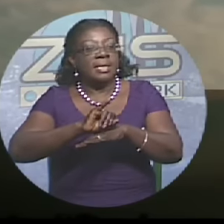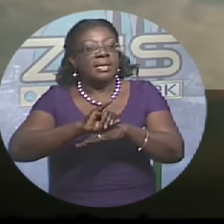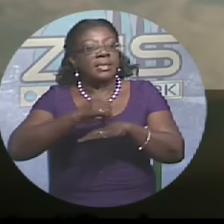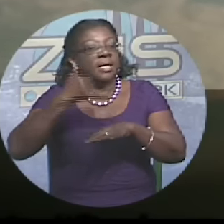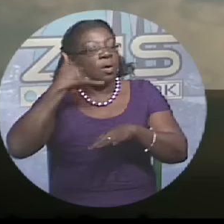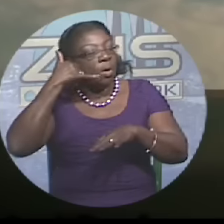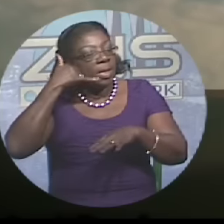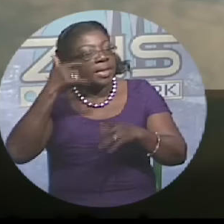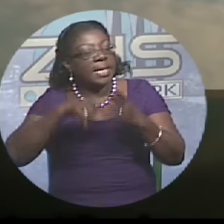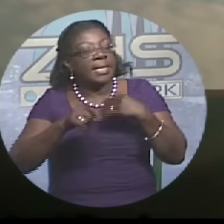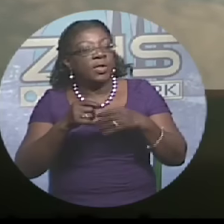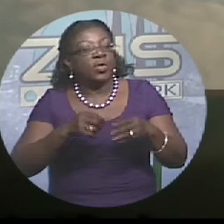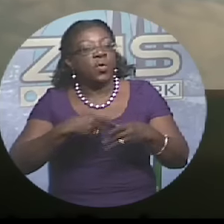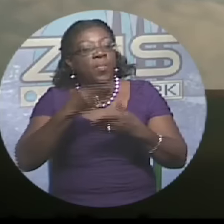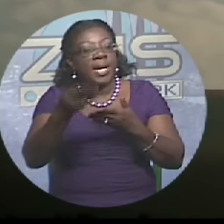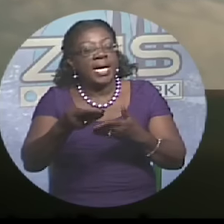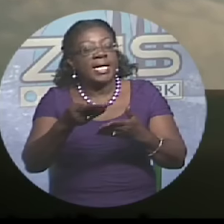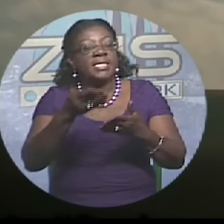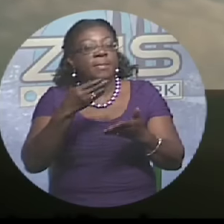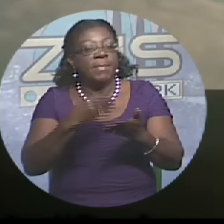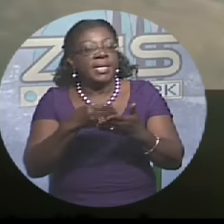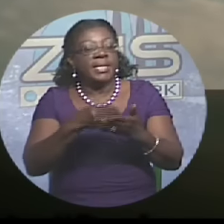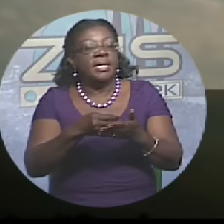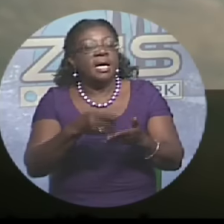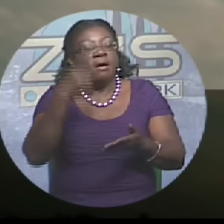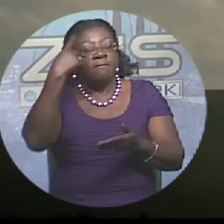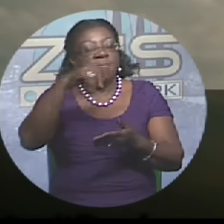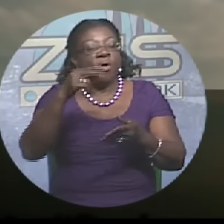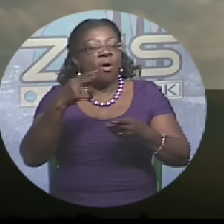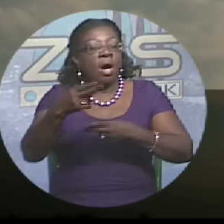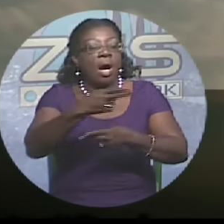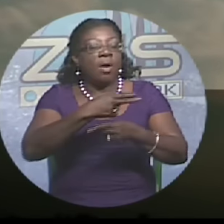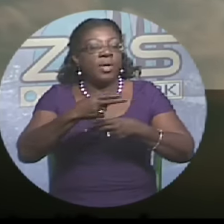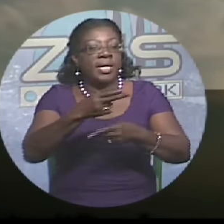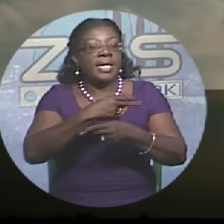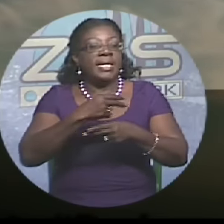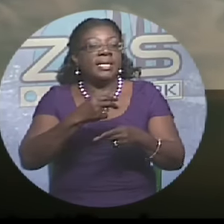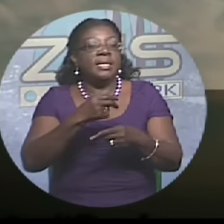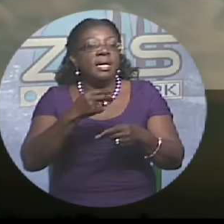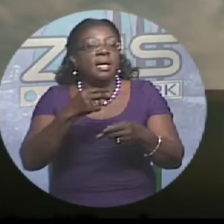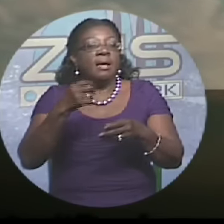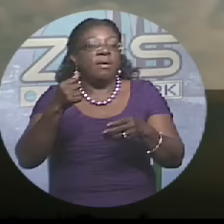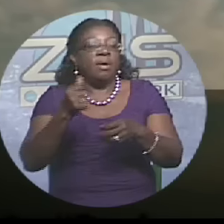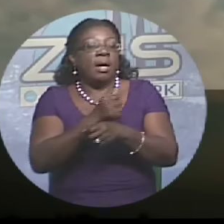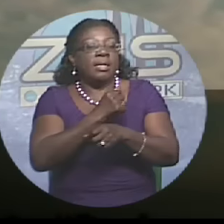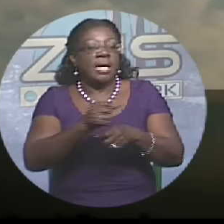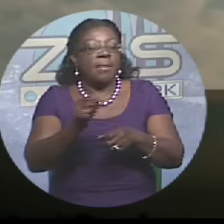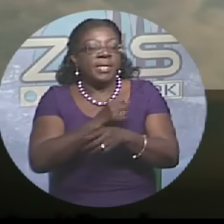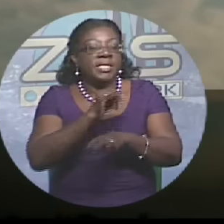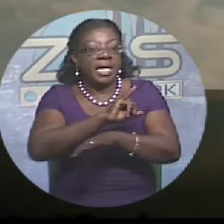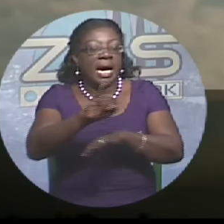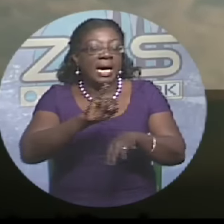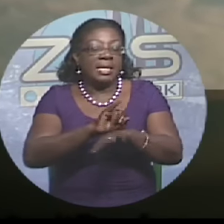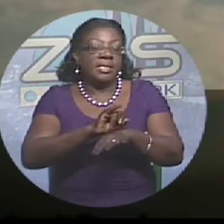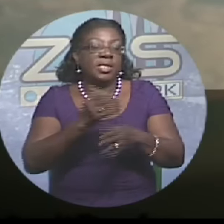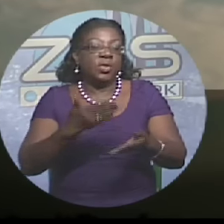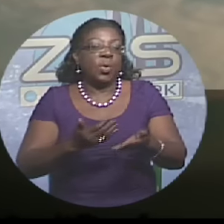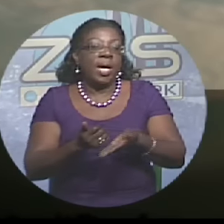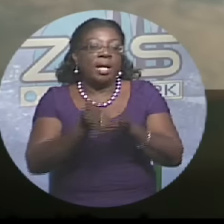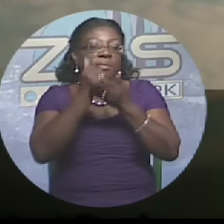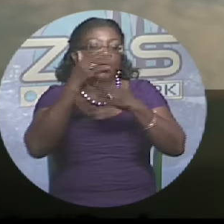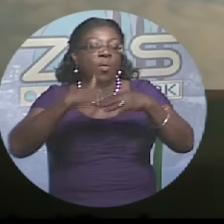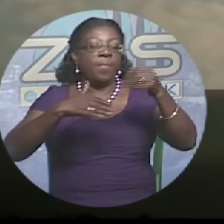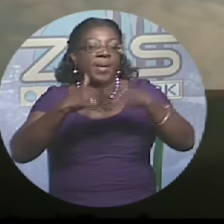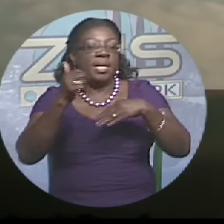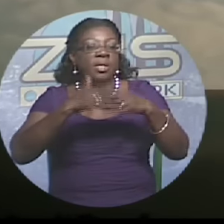hurricane victims, help them to rebuild their lives. If you'd like to donate, you can call 323-4119 here in New Providence, or toll